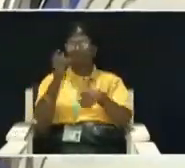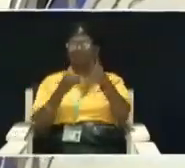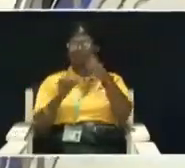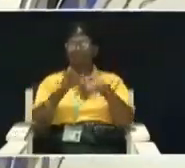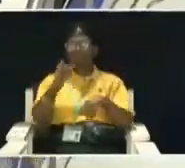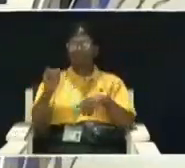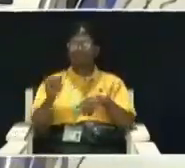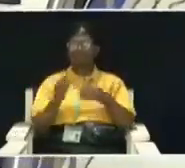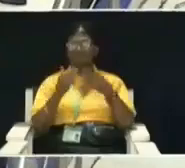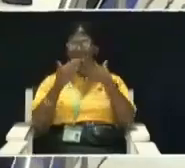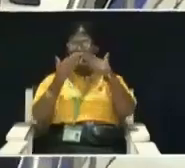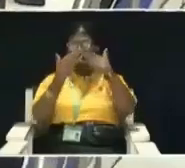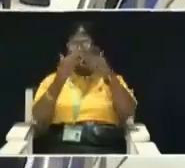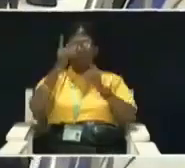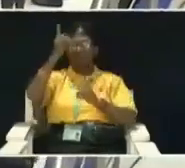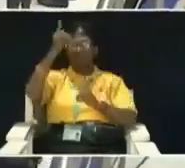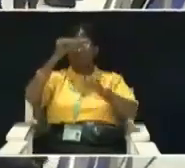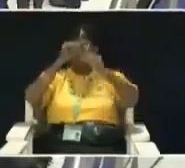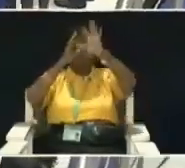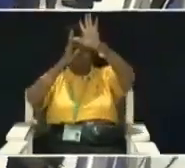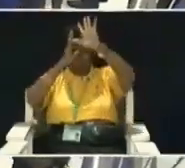Thank you, Father.